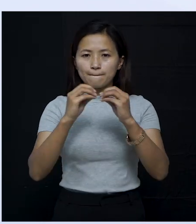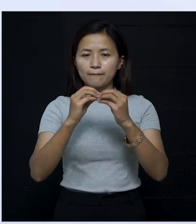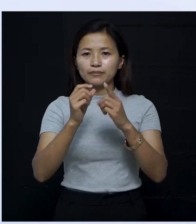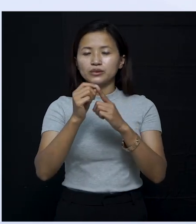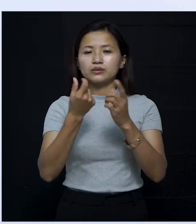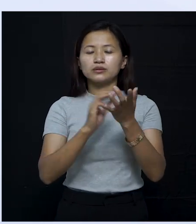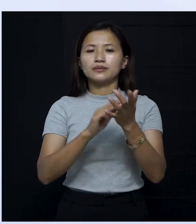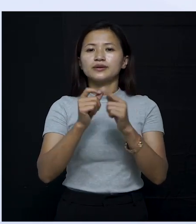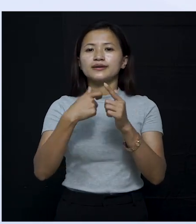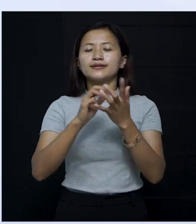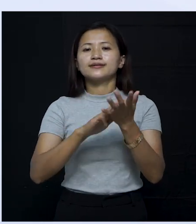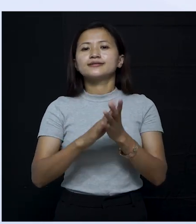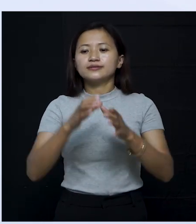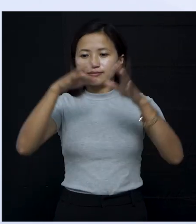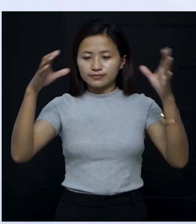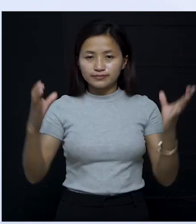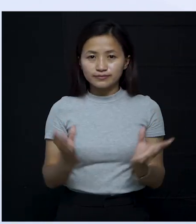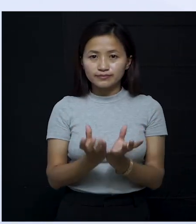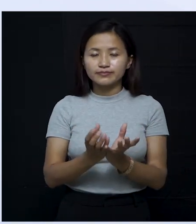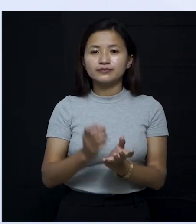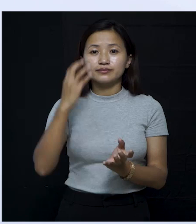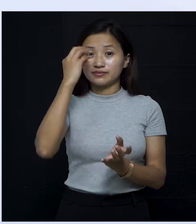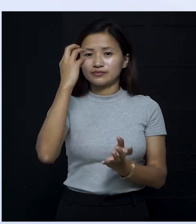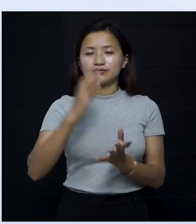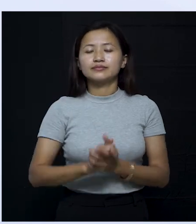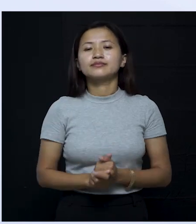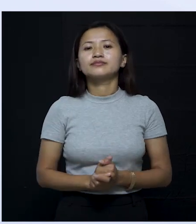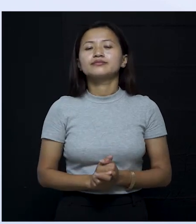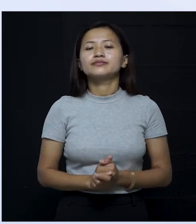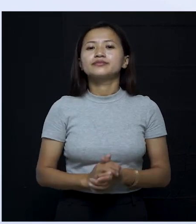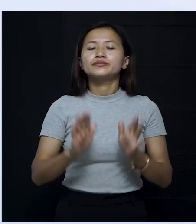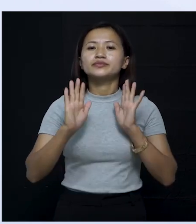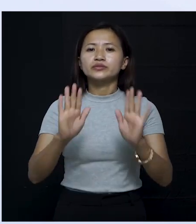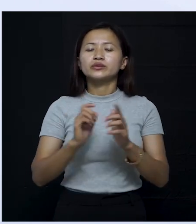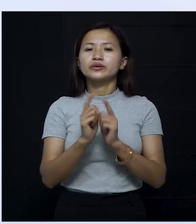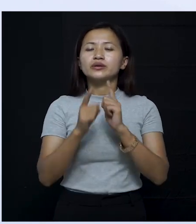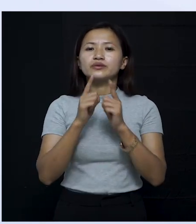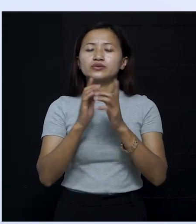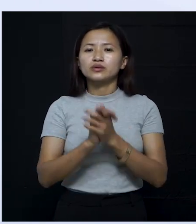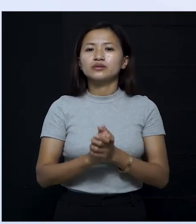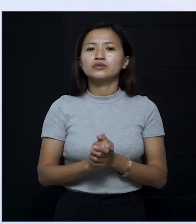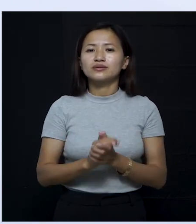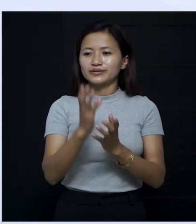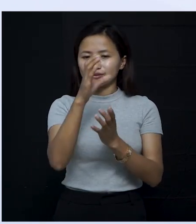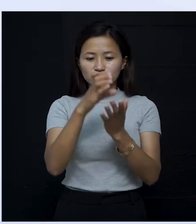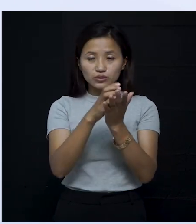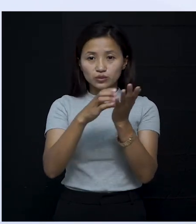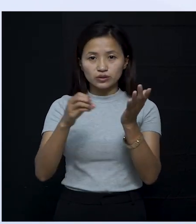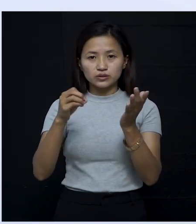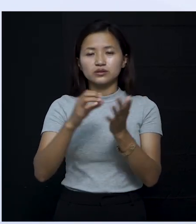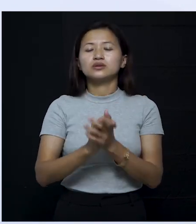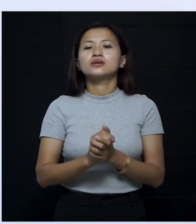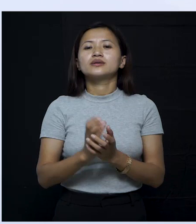pumpkin, isn't it? We have pumpkin. Then we can talk about this squash also,